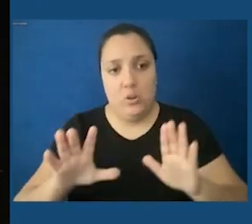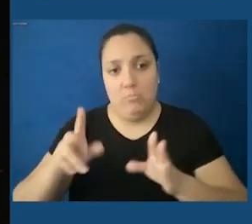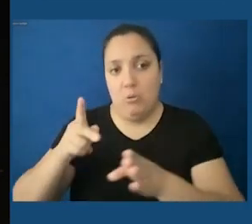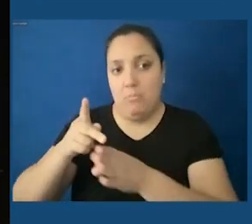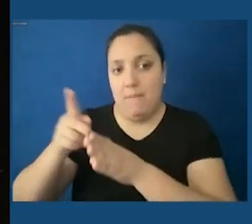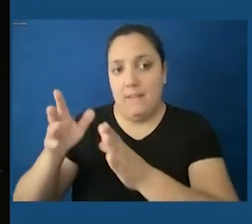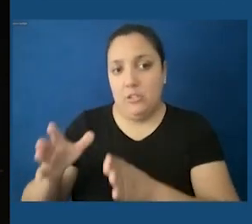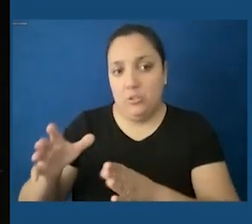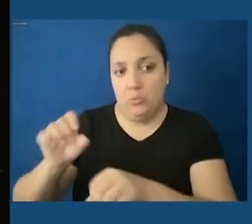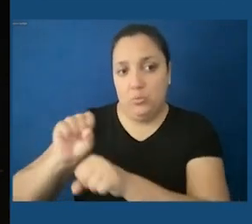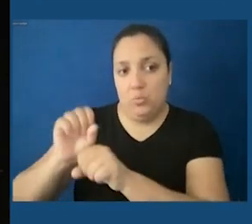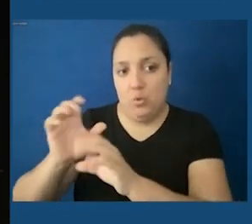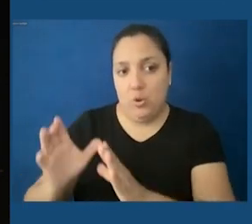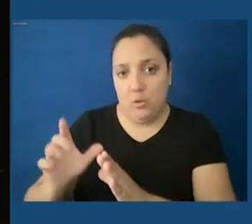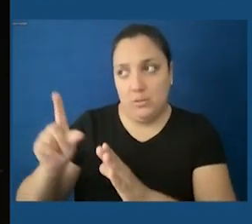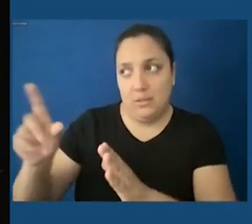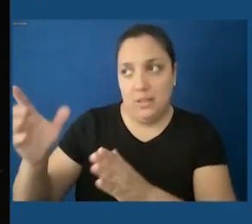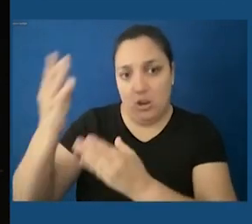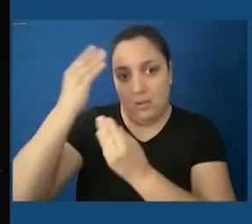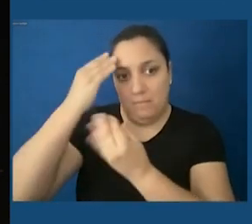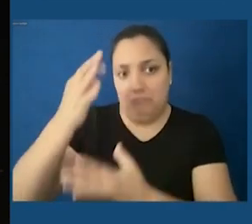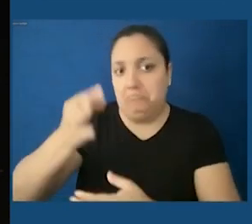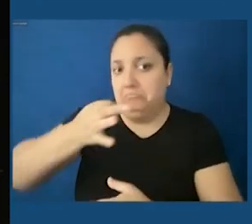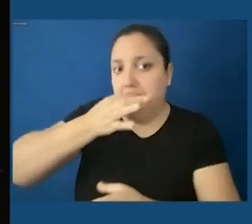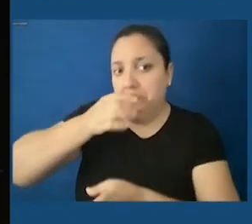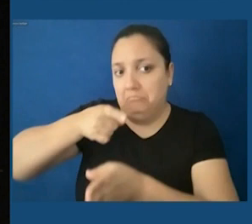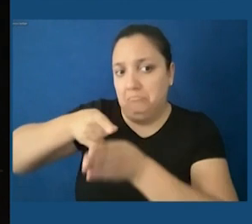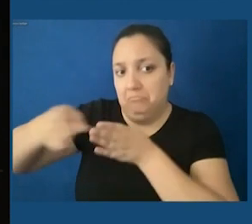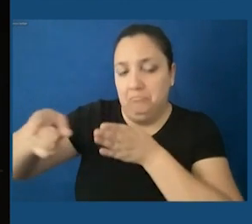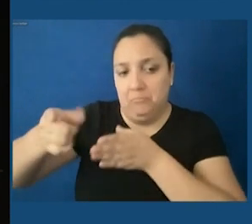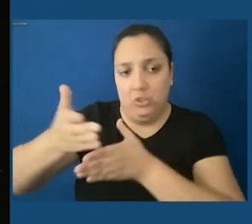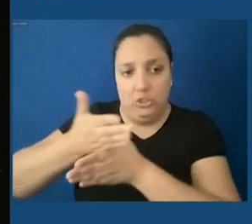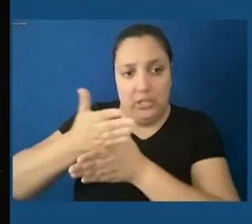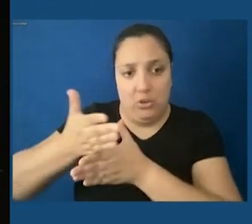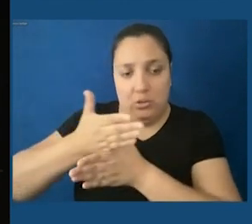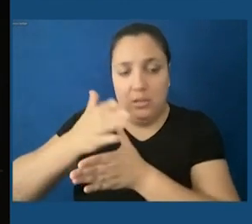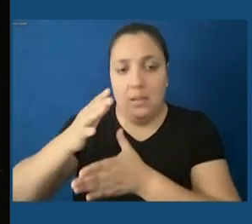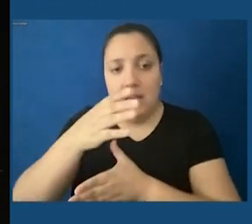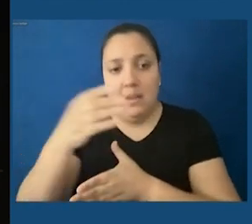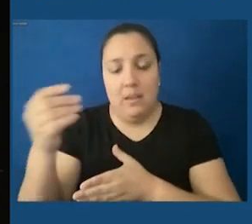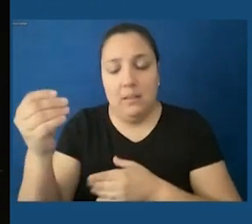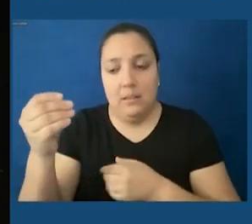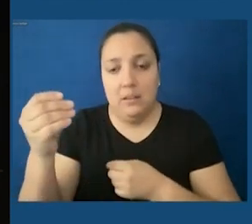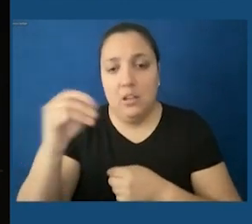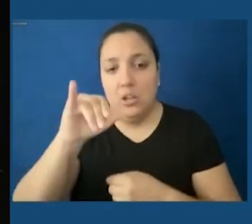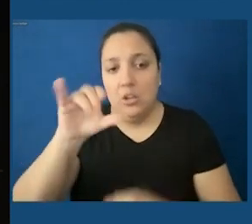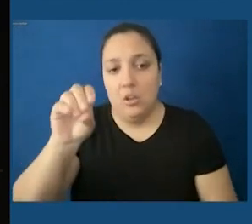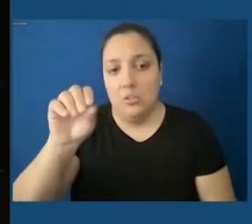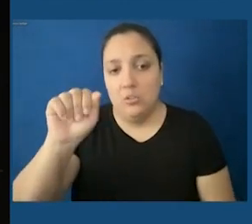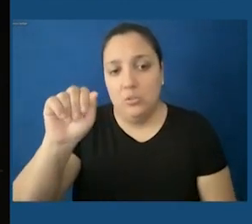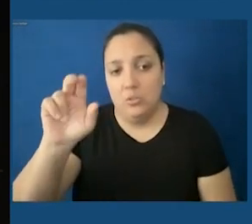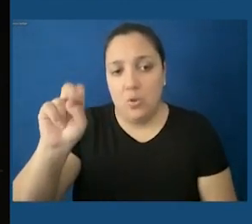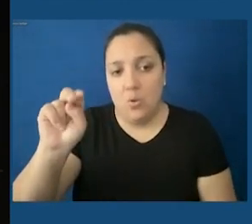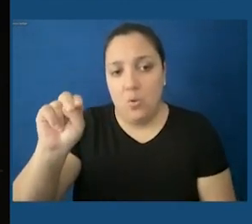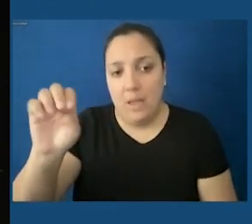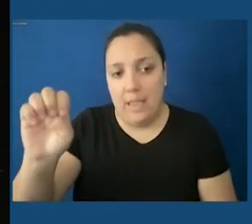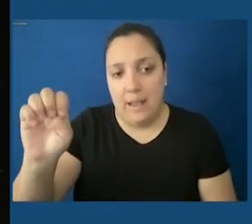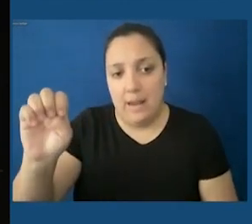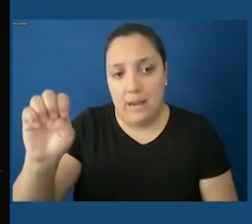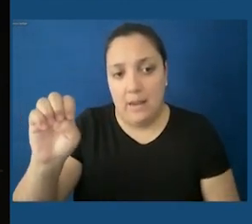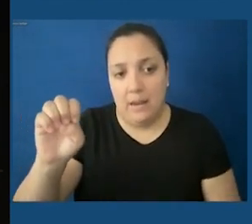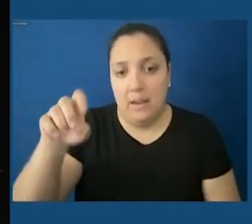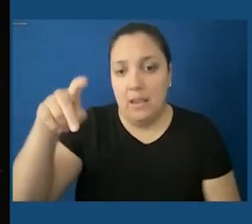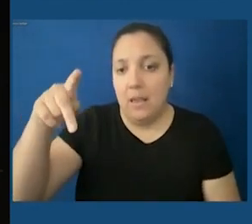their expertise with all of you today. I also want to thank, Joanne, I'm going to say it right this time,